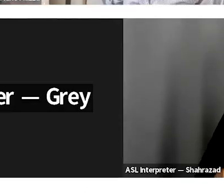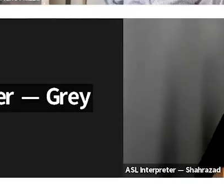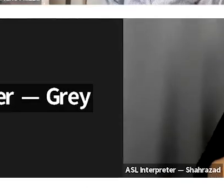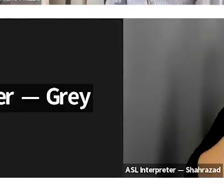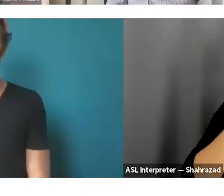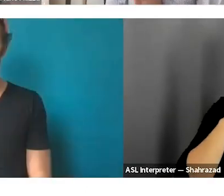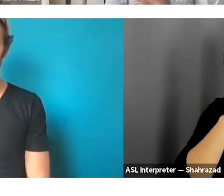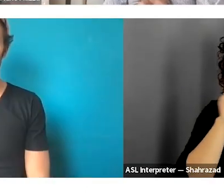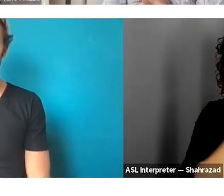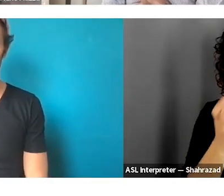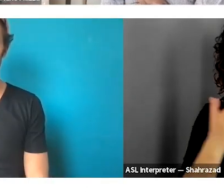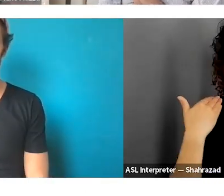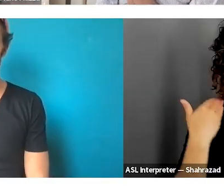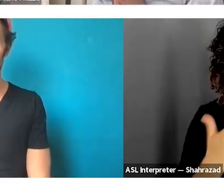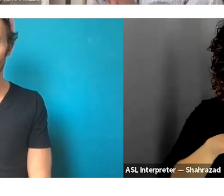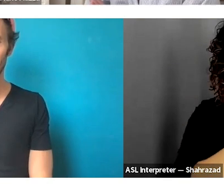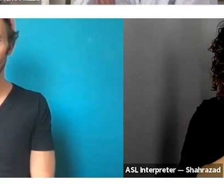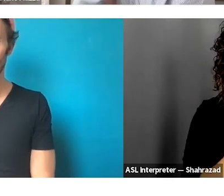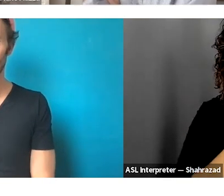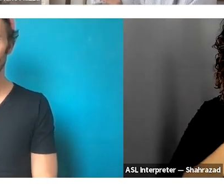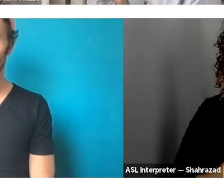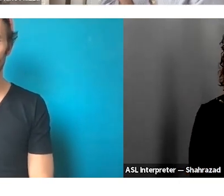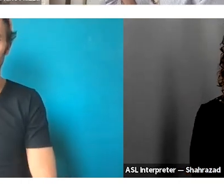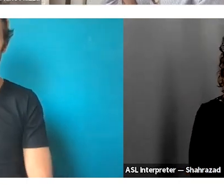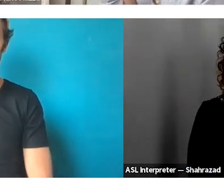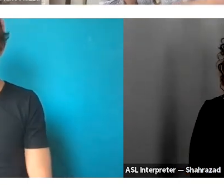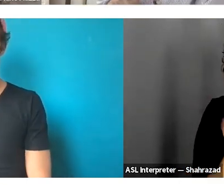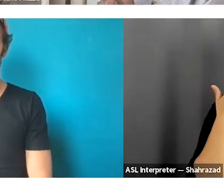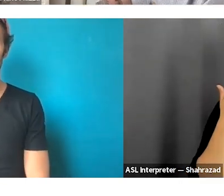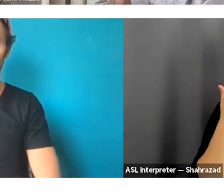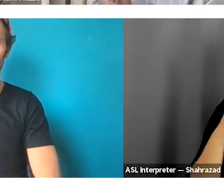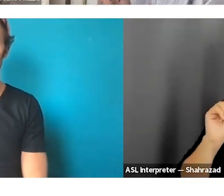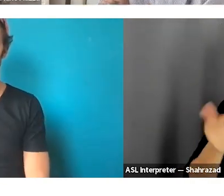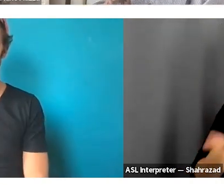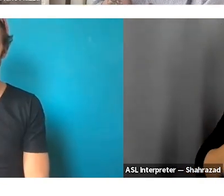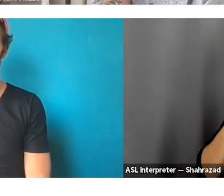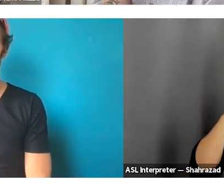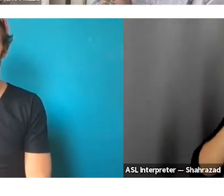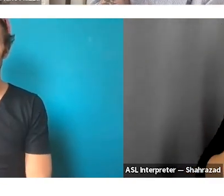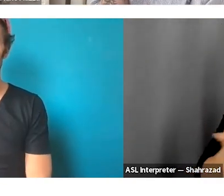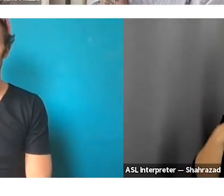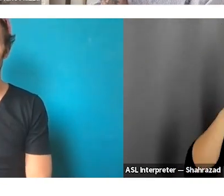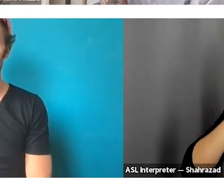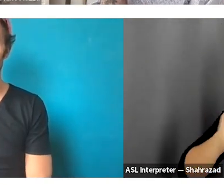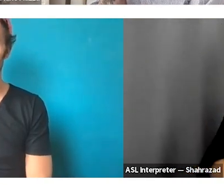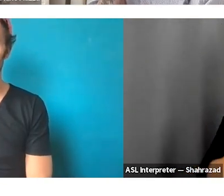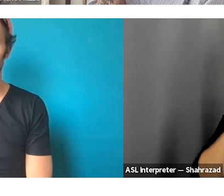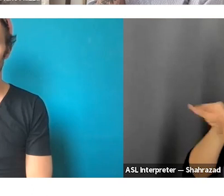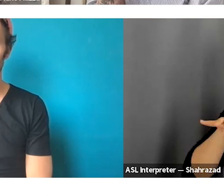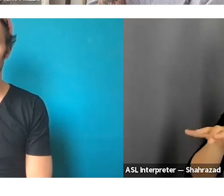Yes, absolutely. And I'm super honored for being here as well. I've been like, everything that you guys do, I think is incredible.